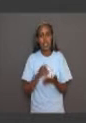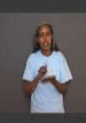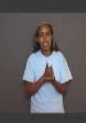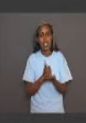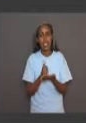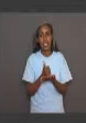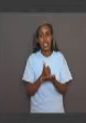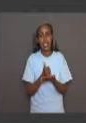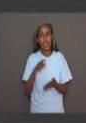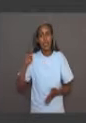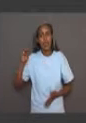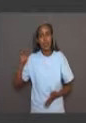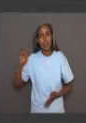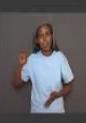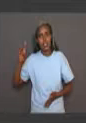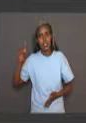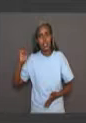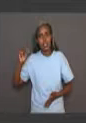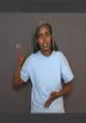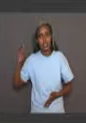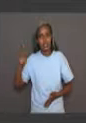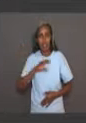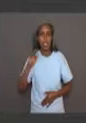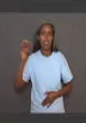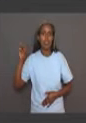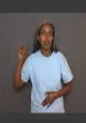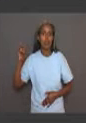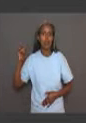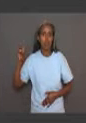mean, median, and mode.